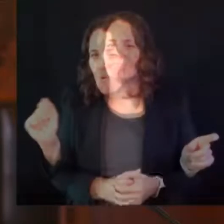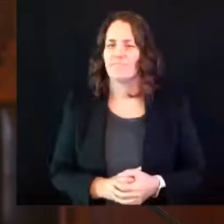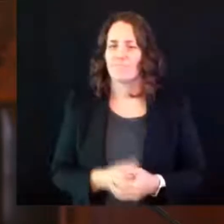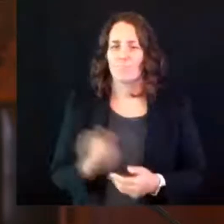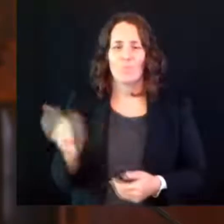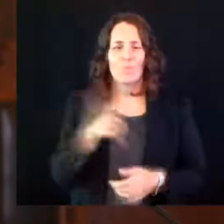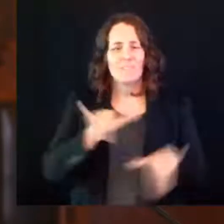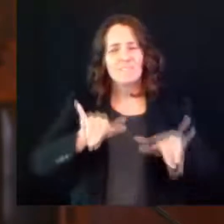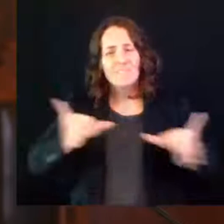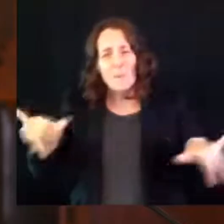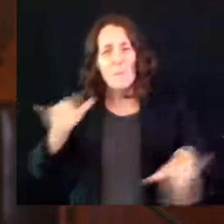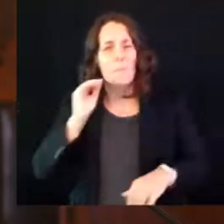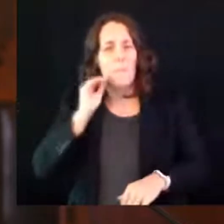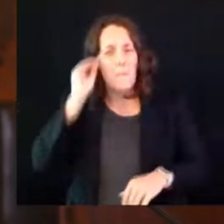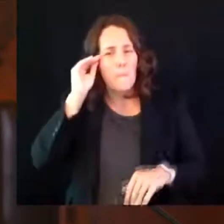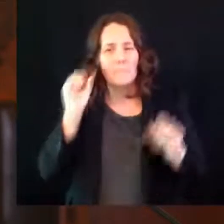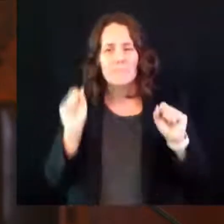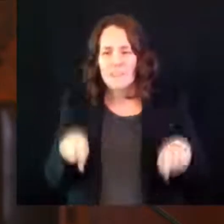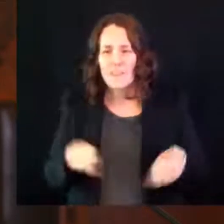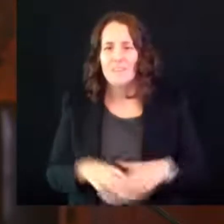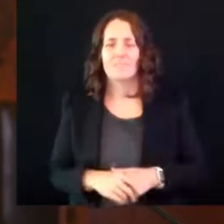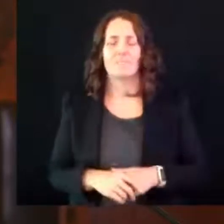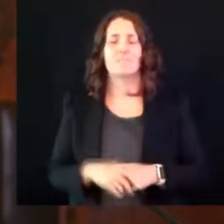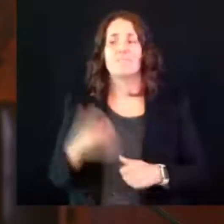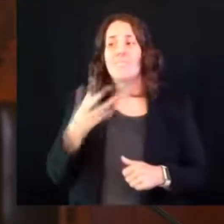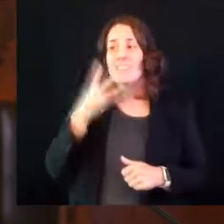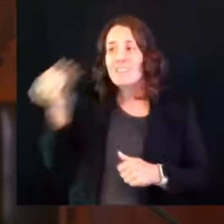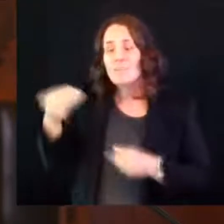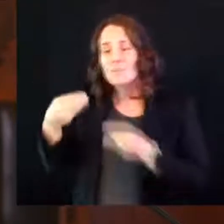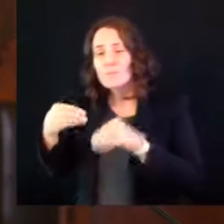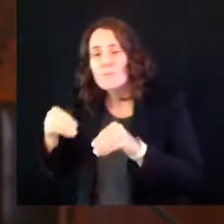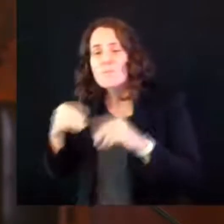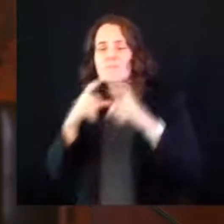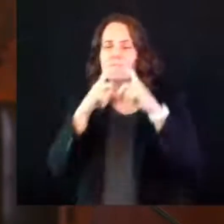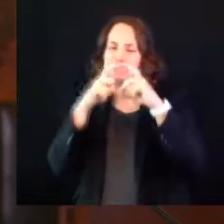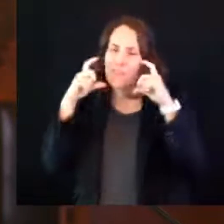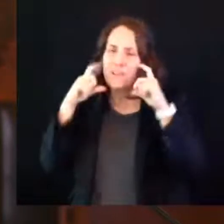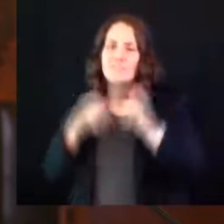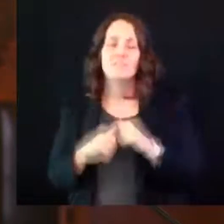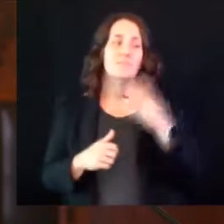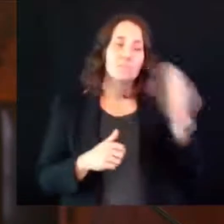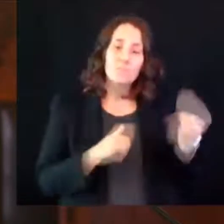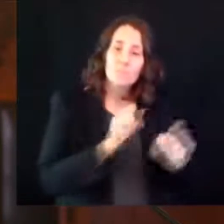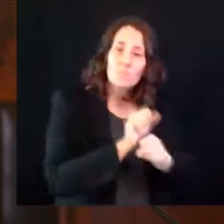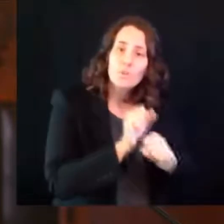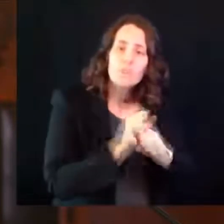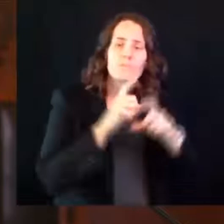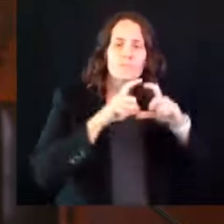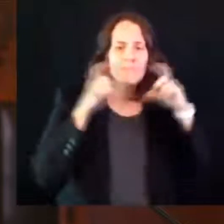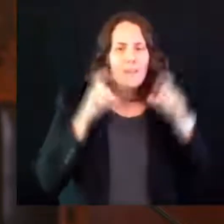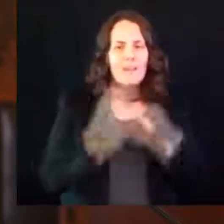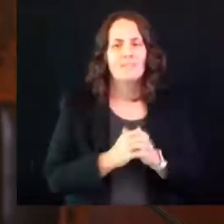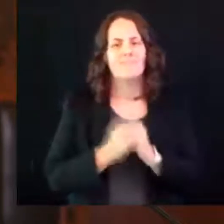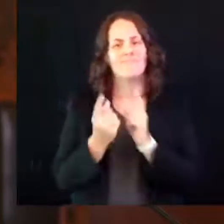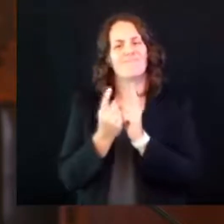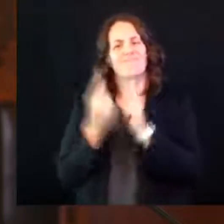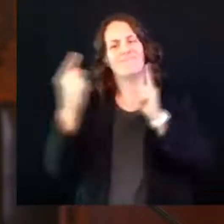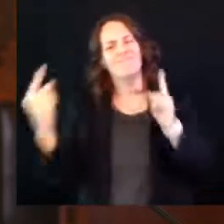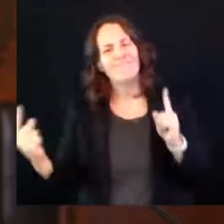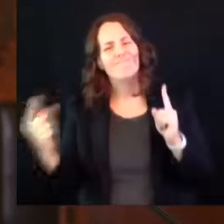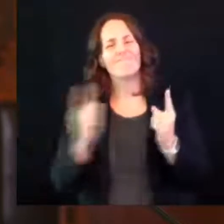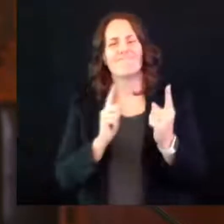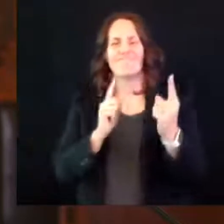feet apart, wash your hands, get your flu shot to help preserve our hospital capacity, get tested if you